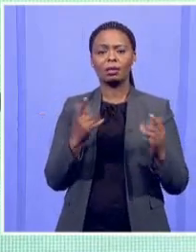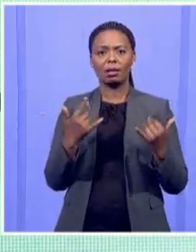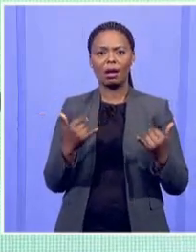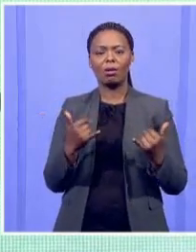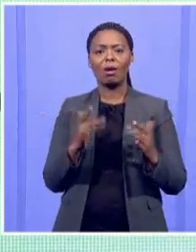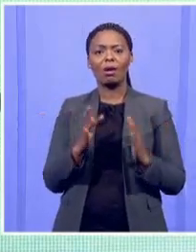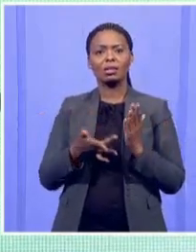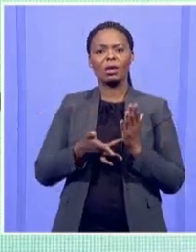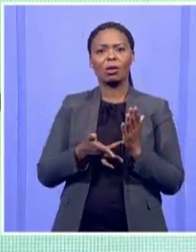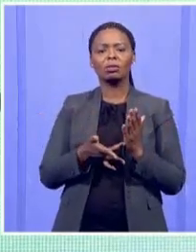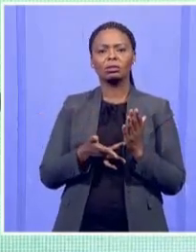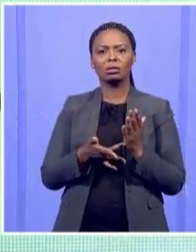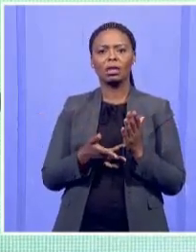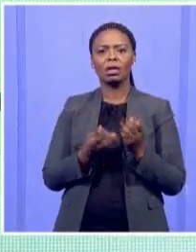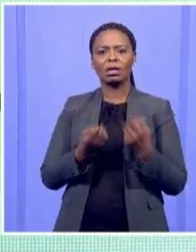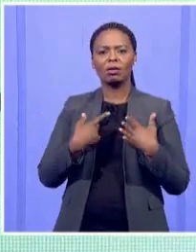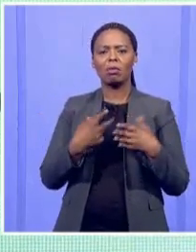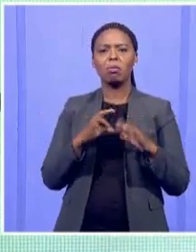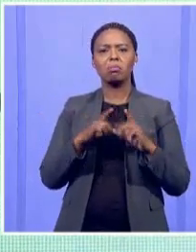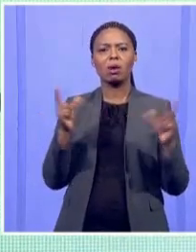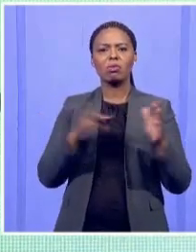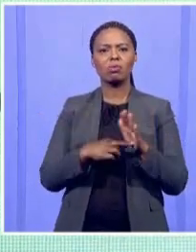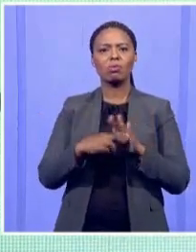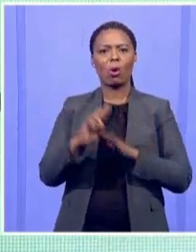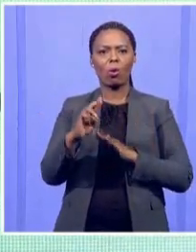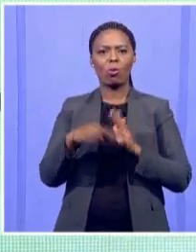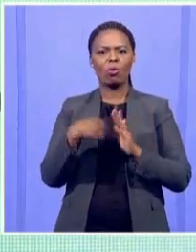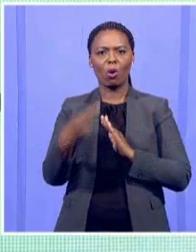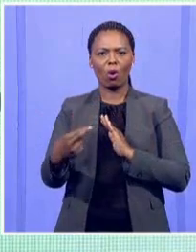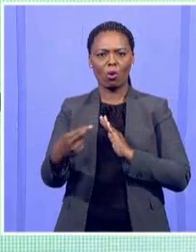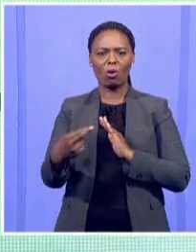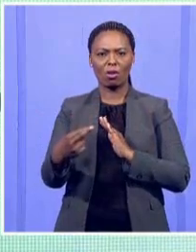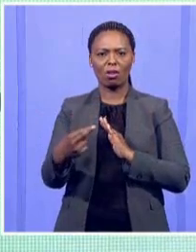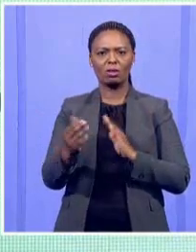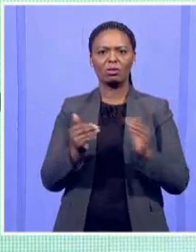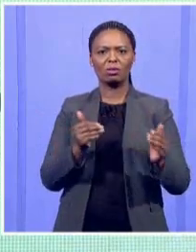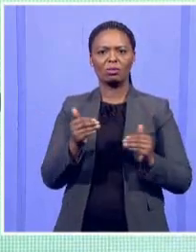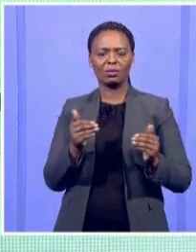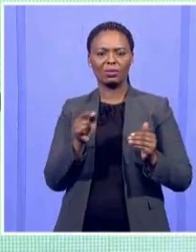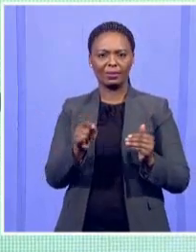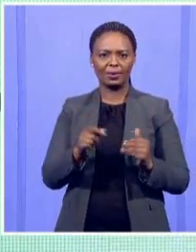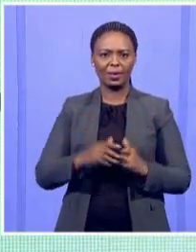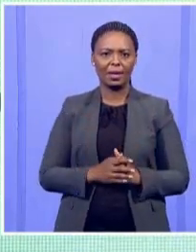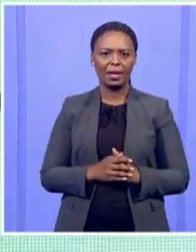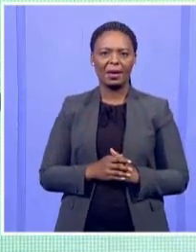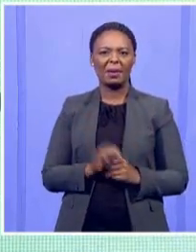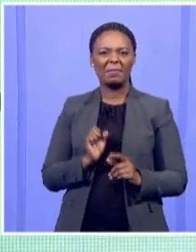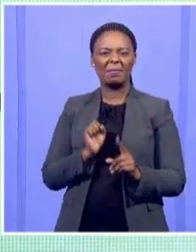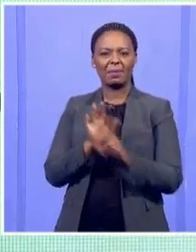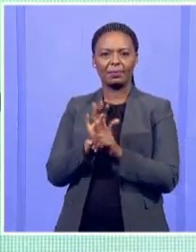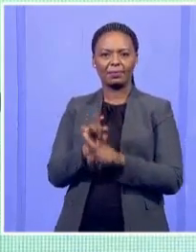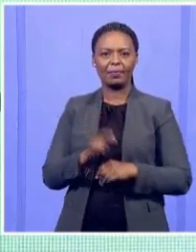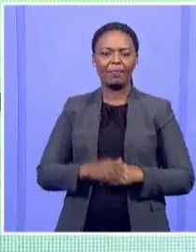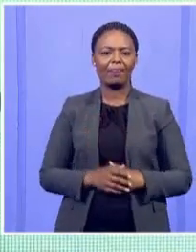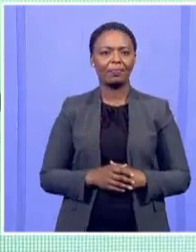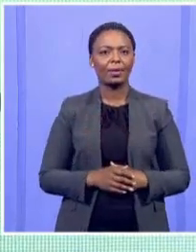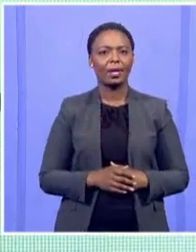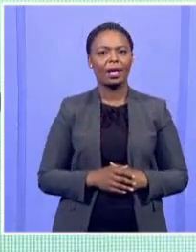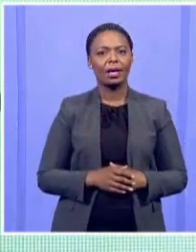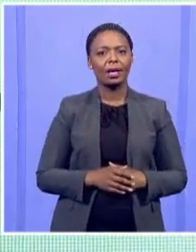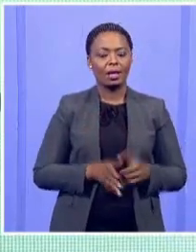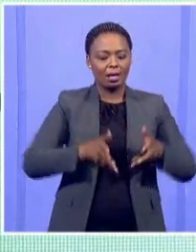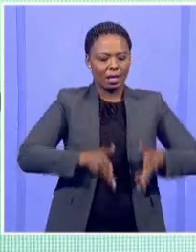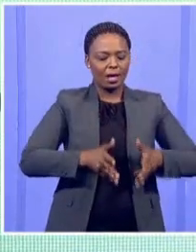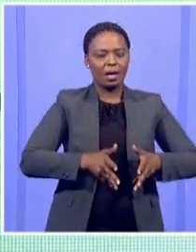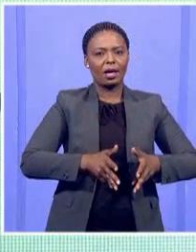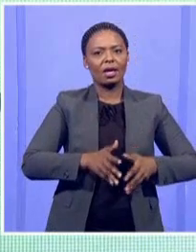our ability to manage this pandemic. In the South African situation, our